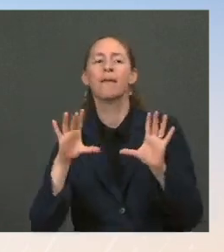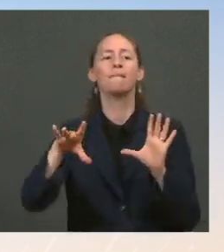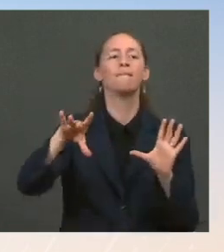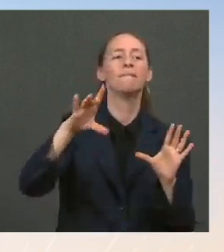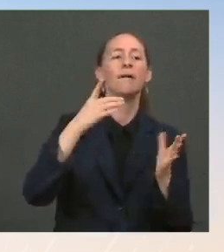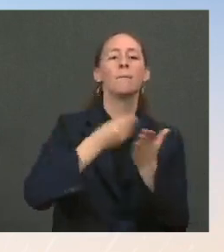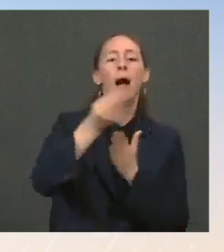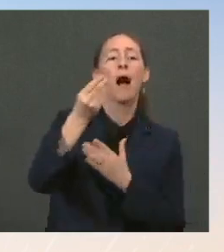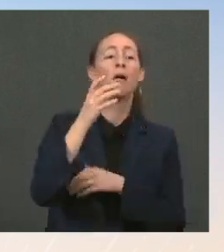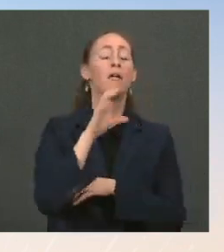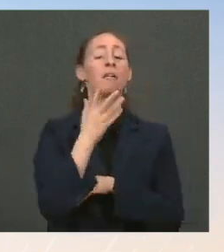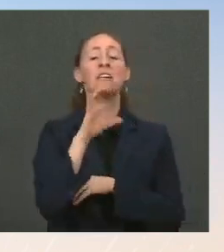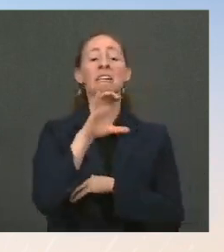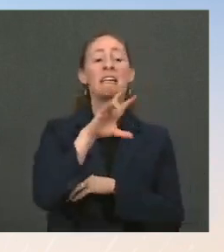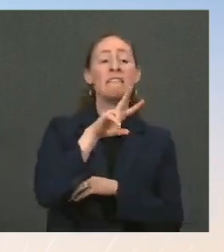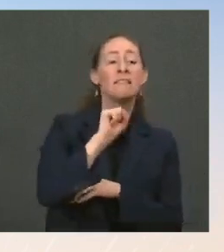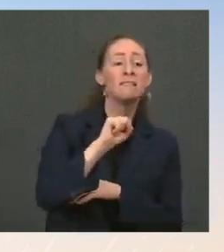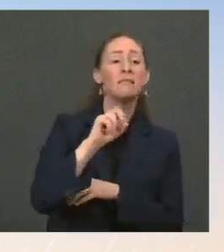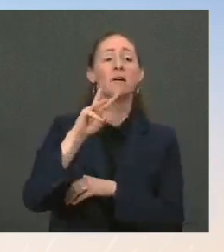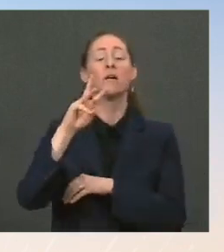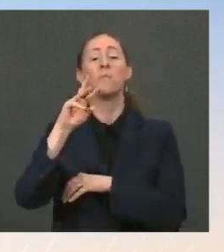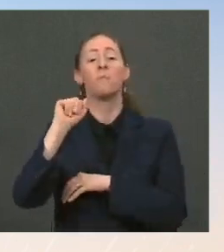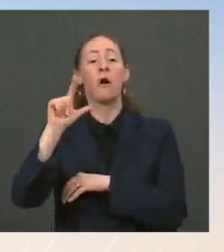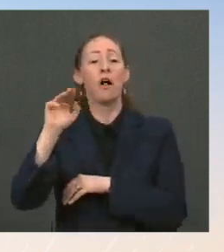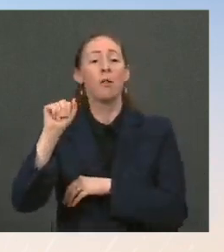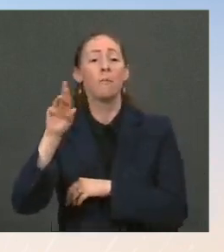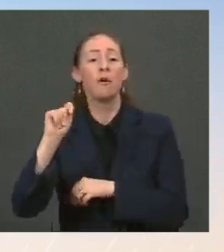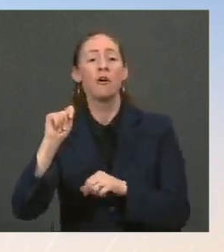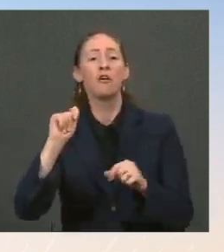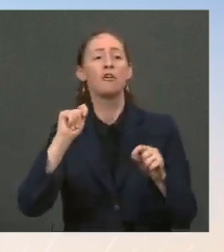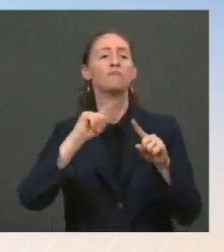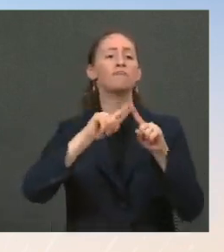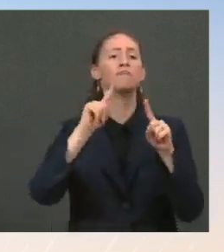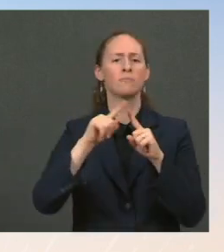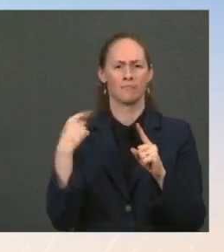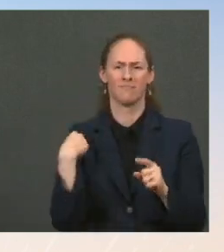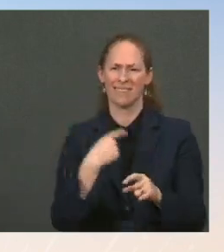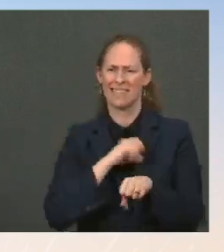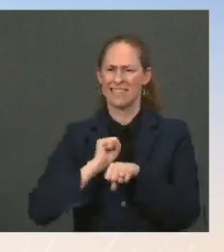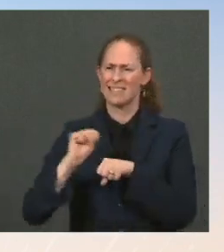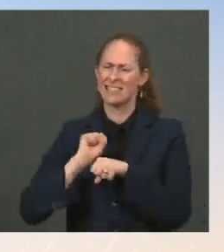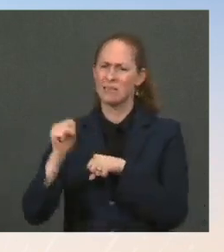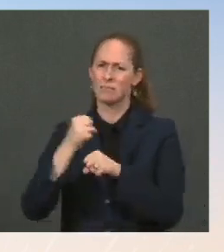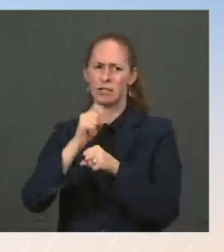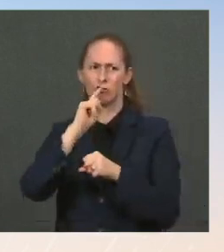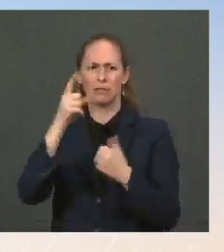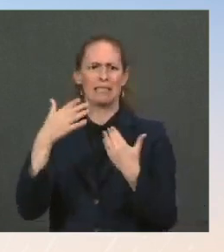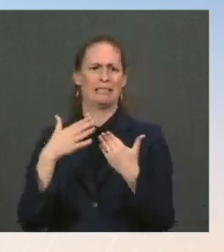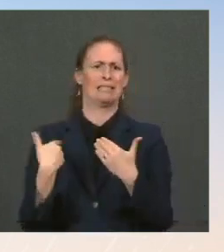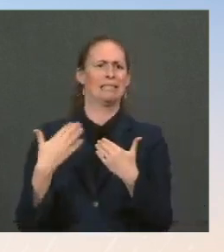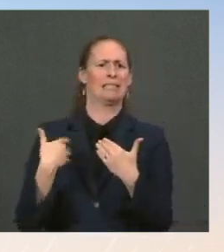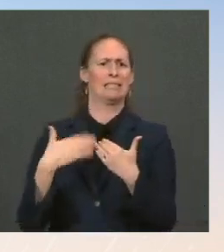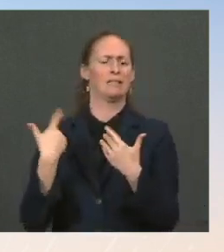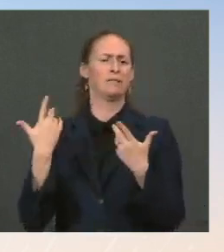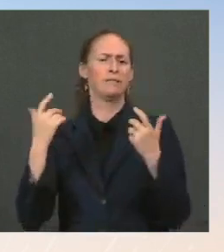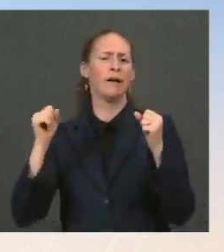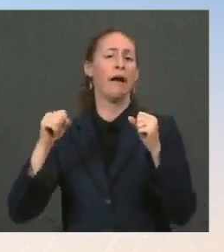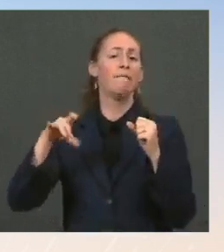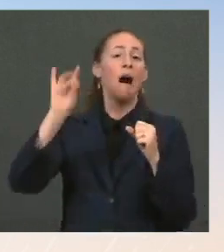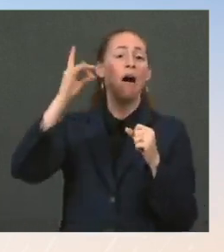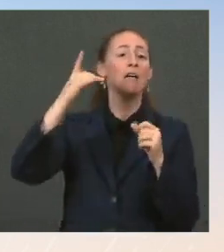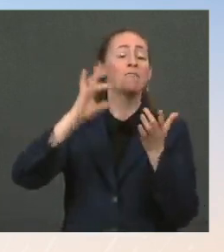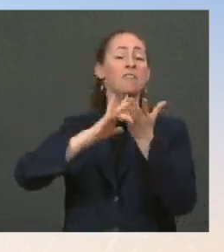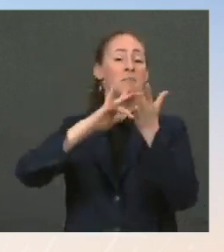Walmart or wherever to get them, we've been working hard to make sure they are accessible and available in pharmacies, in community